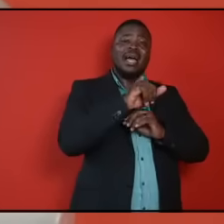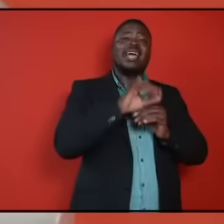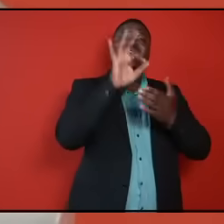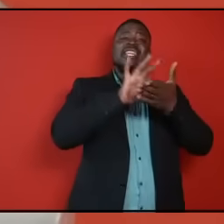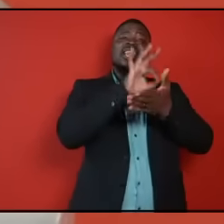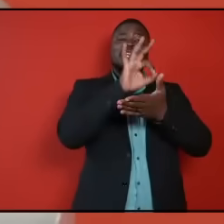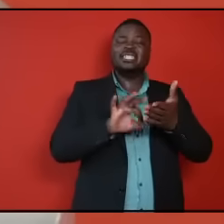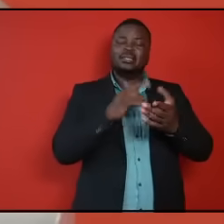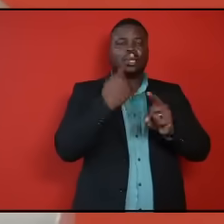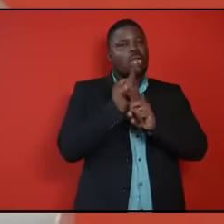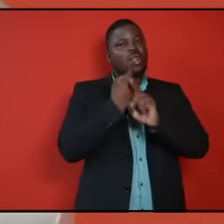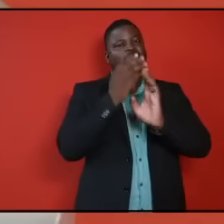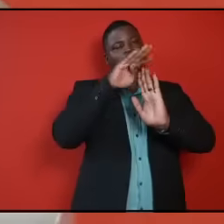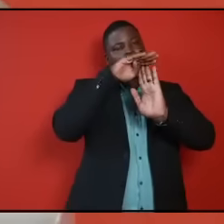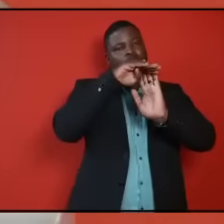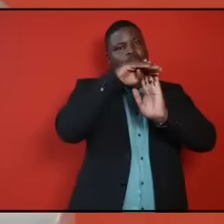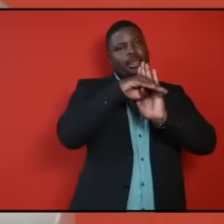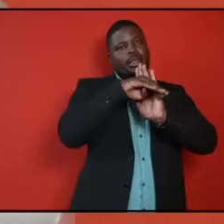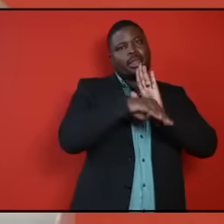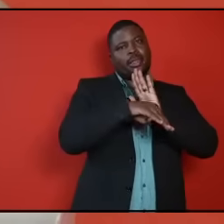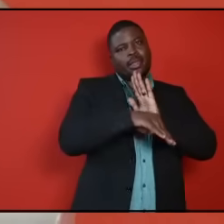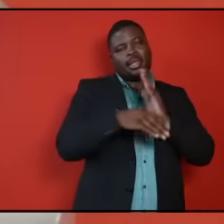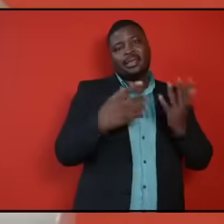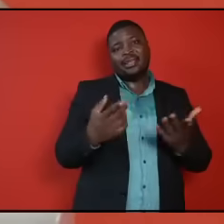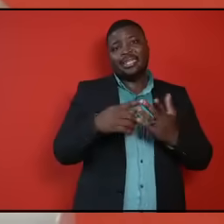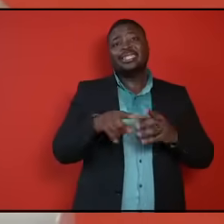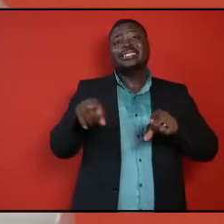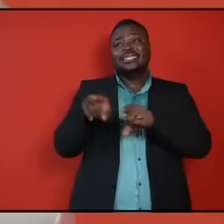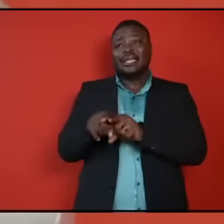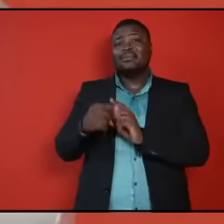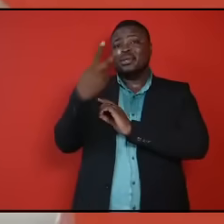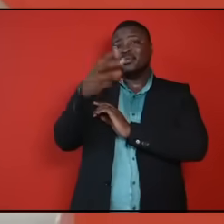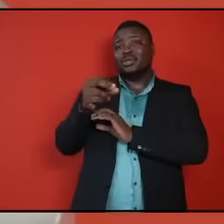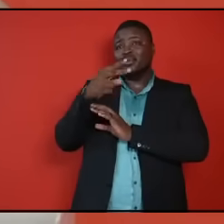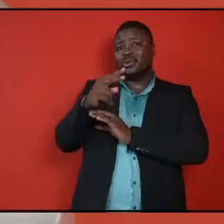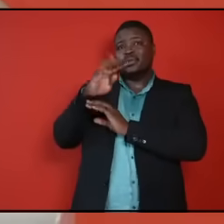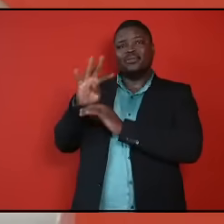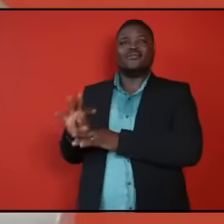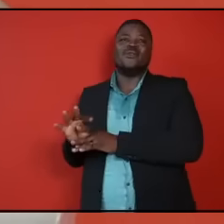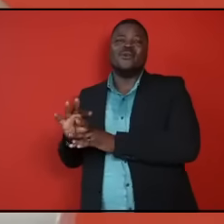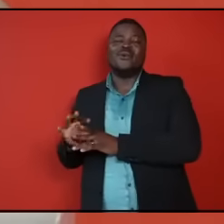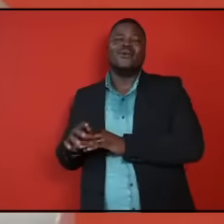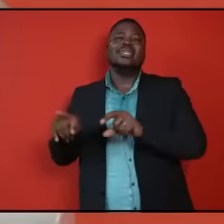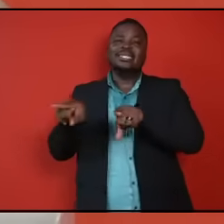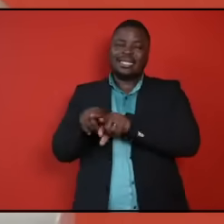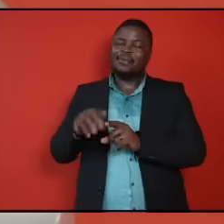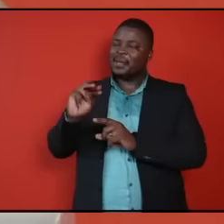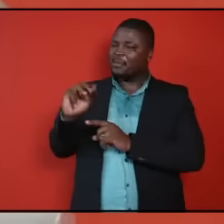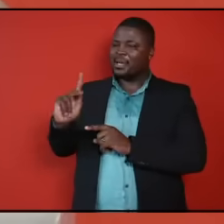They participated in election in 2024. Any by-election they participated in